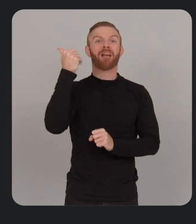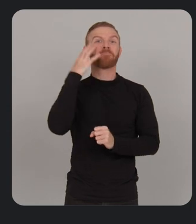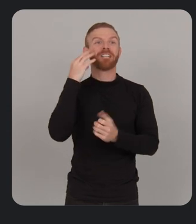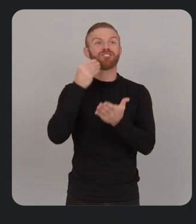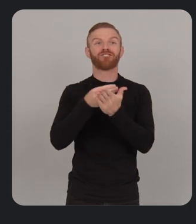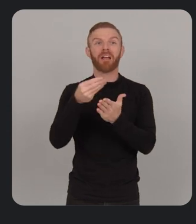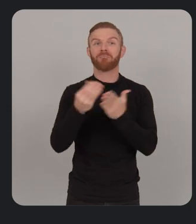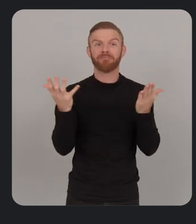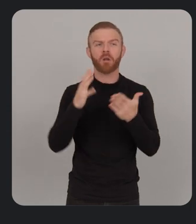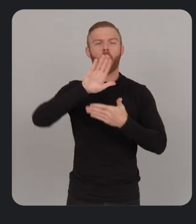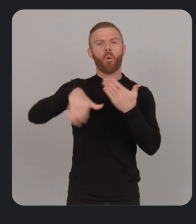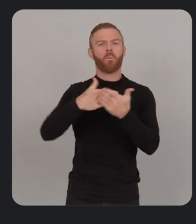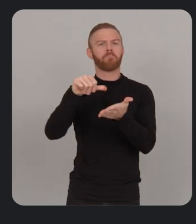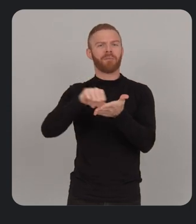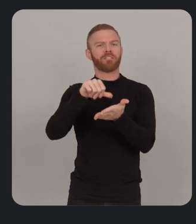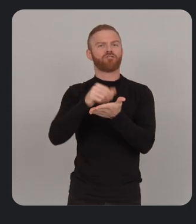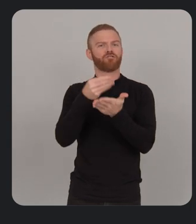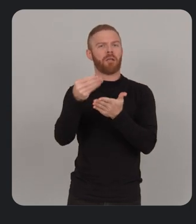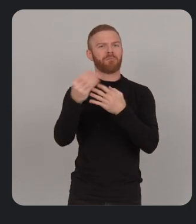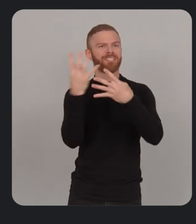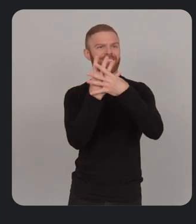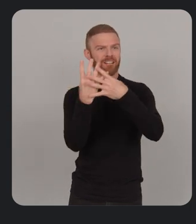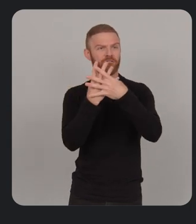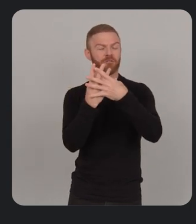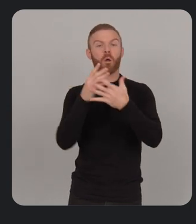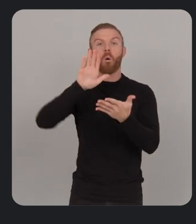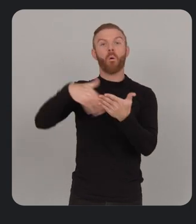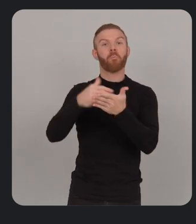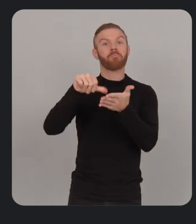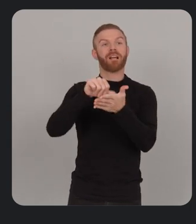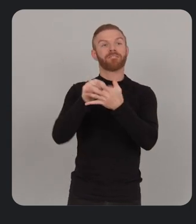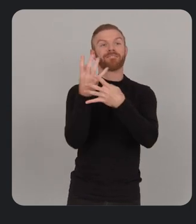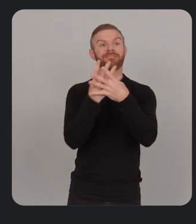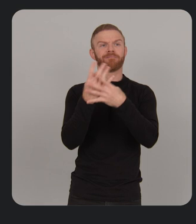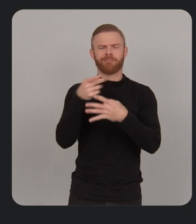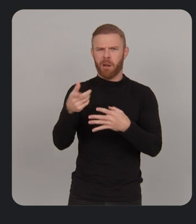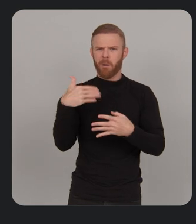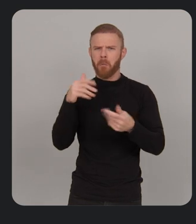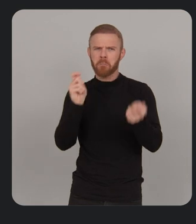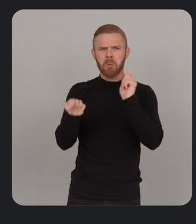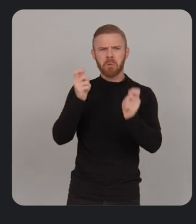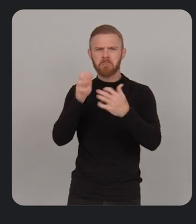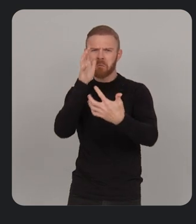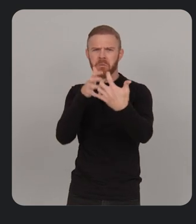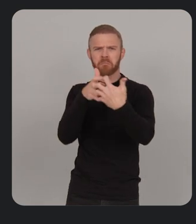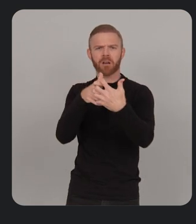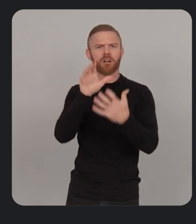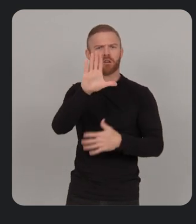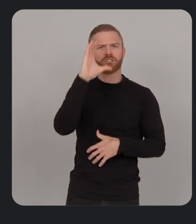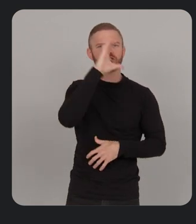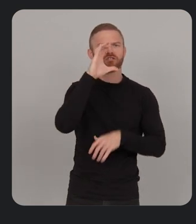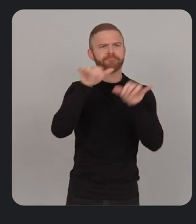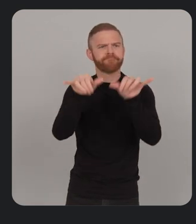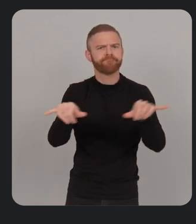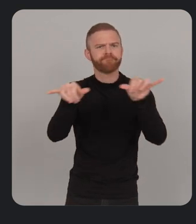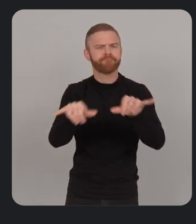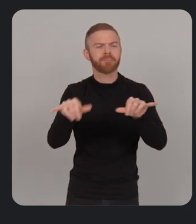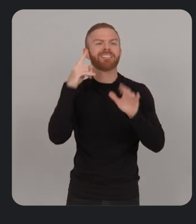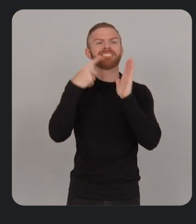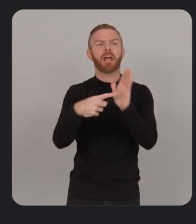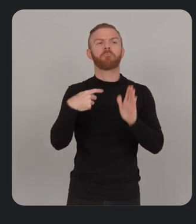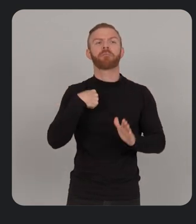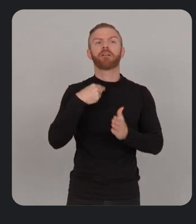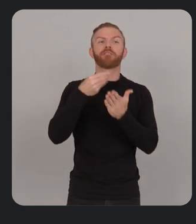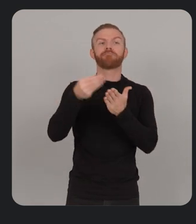whole page shopping filters whole page filters are dynamic and adapt based on search trends for example when shopping for